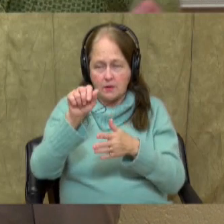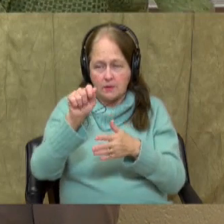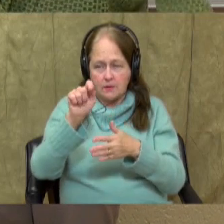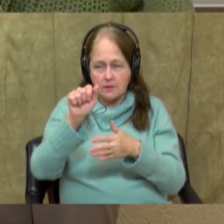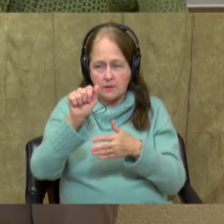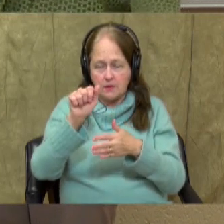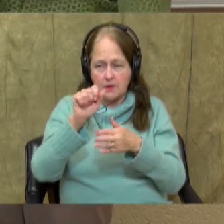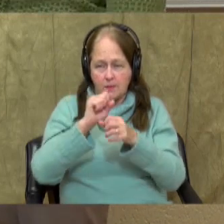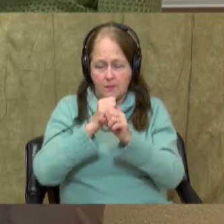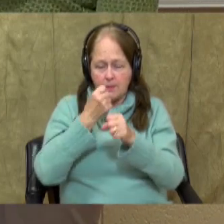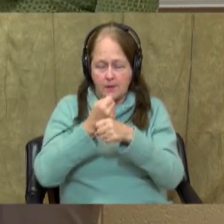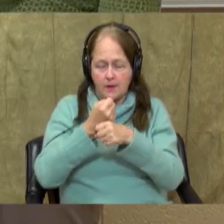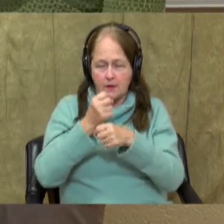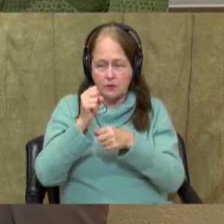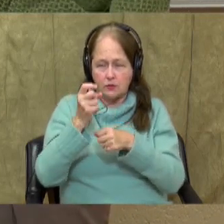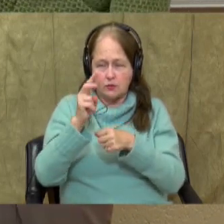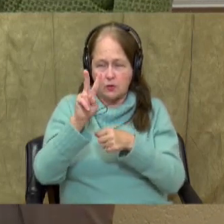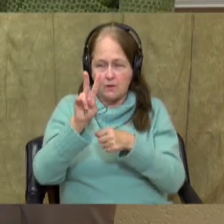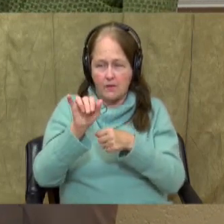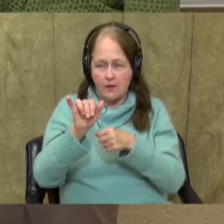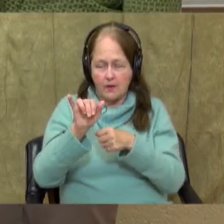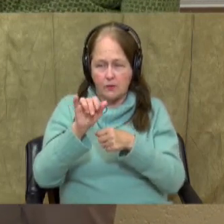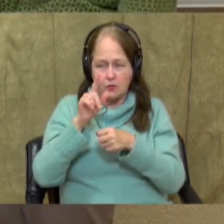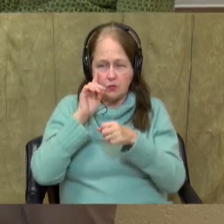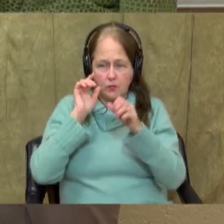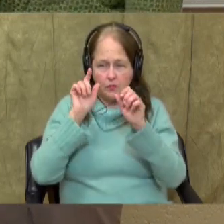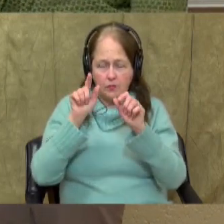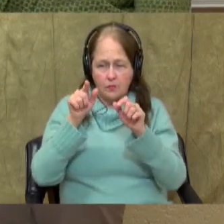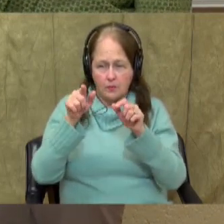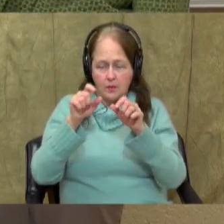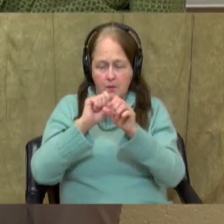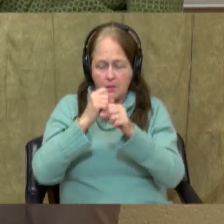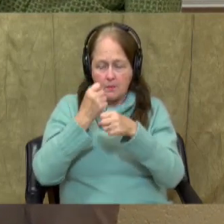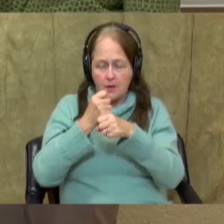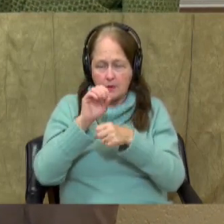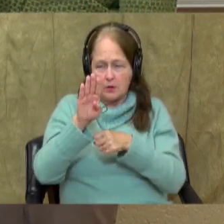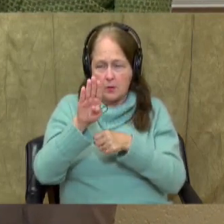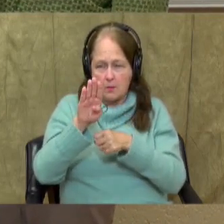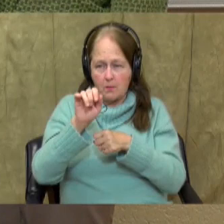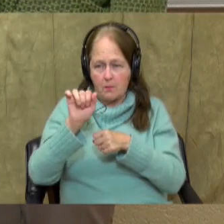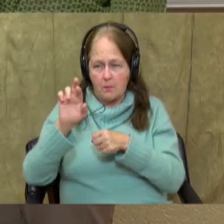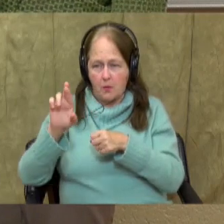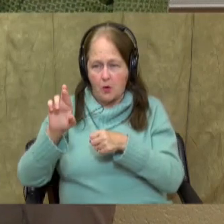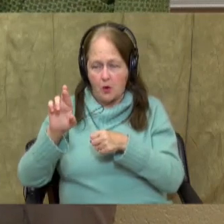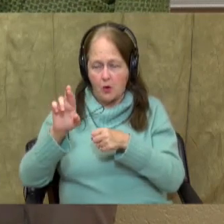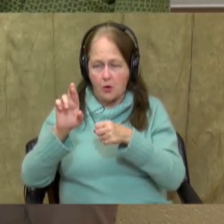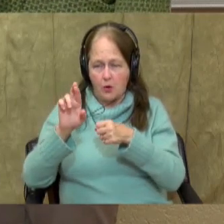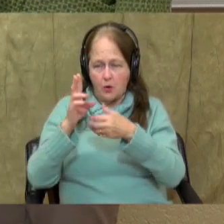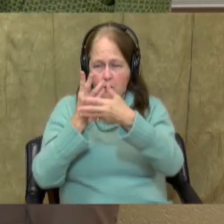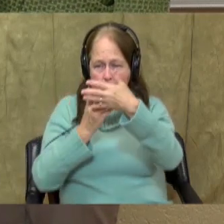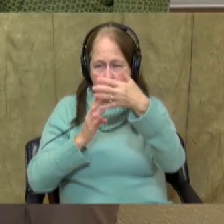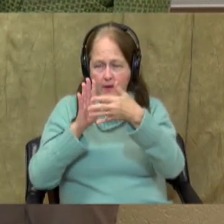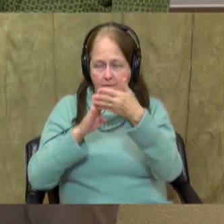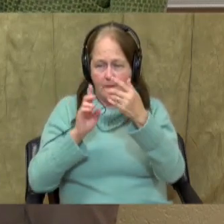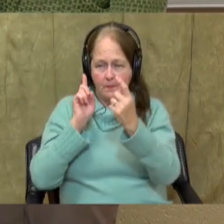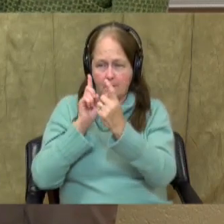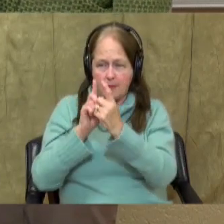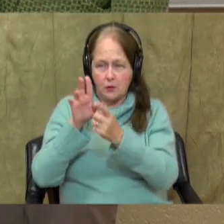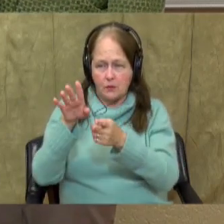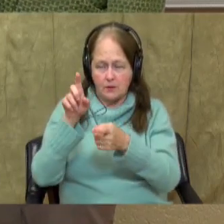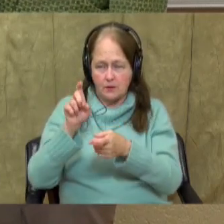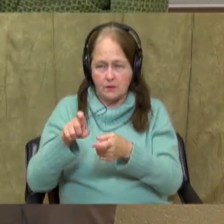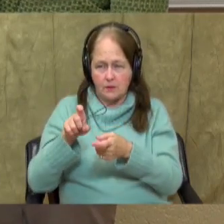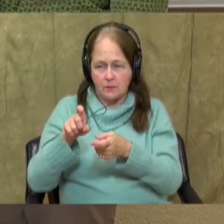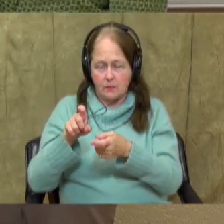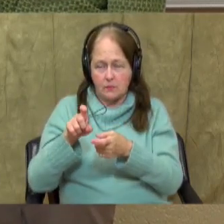go out and make a survey, and then you can do a graph. I happen to make a bar graph, but whatever graph meets your need is the